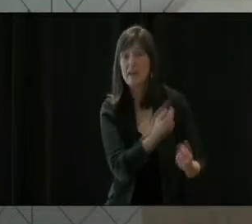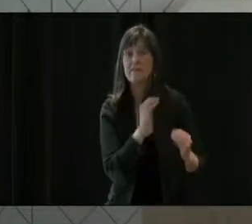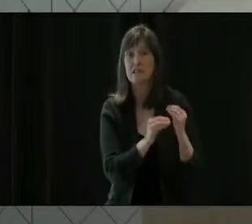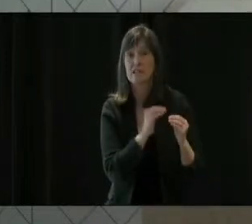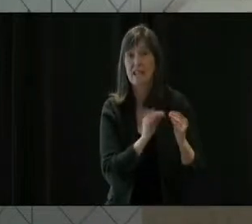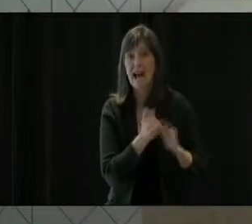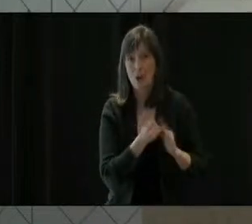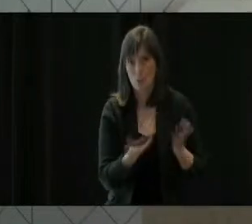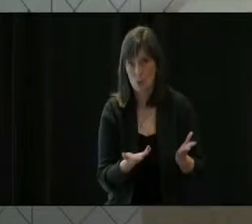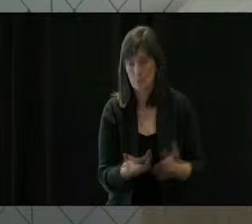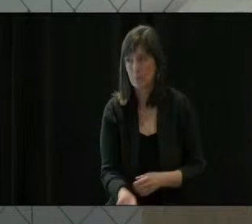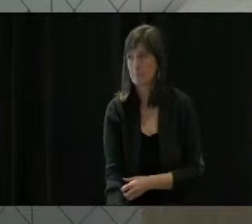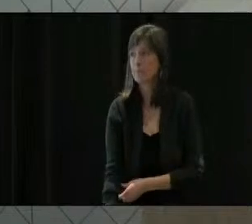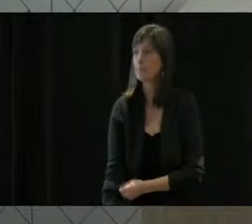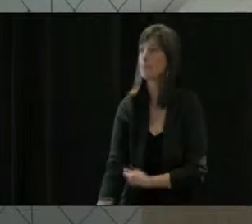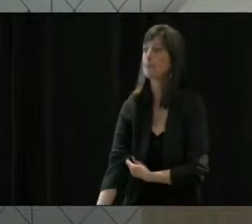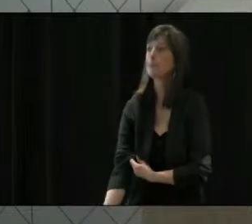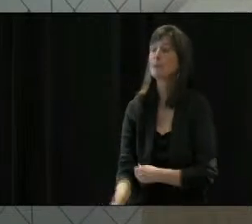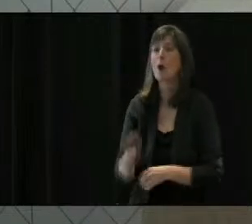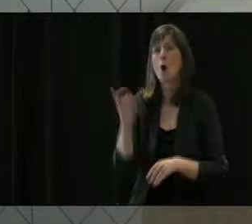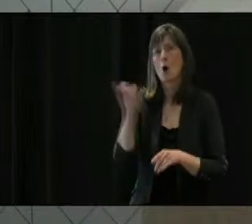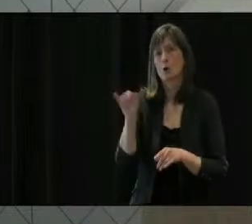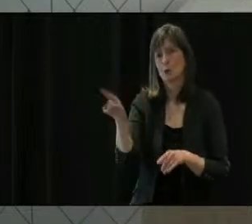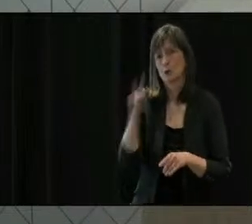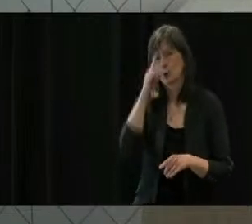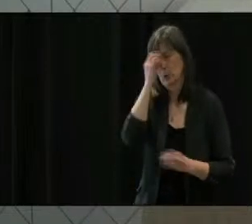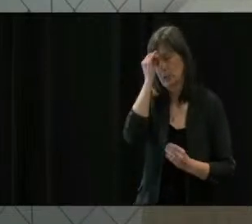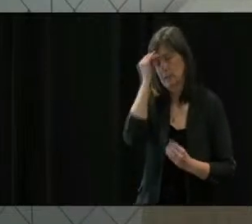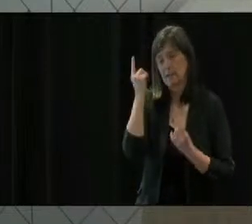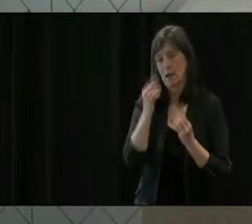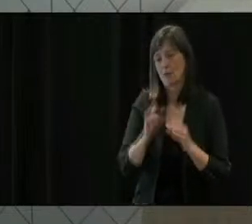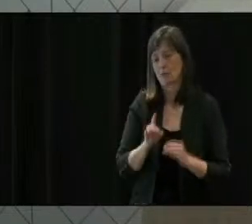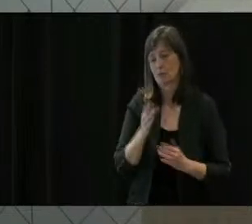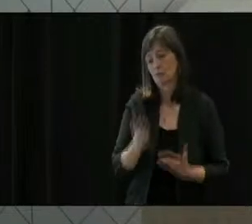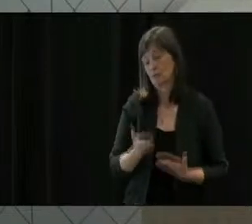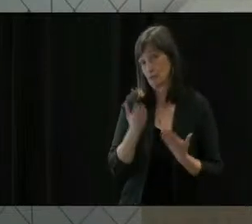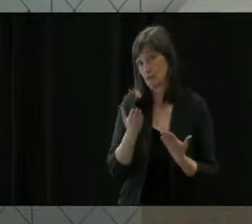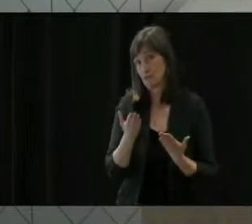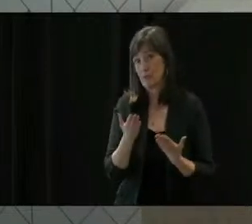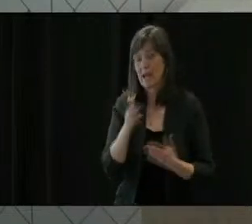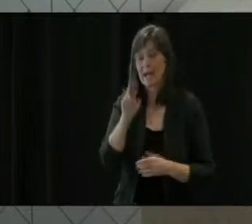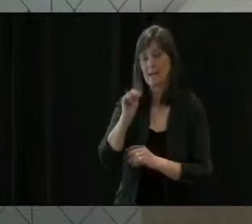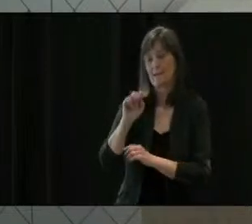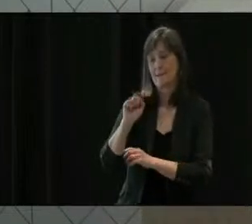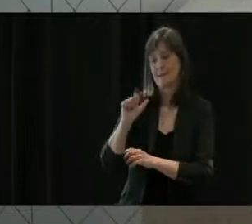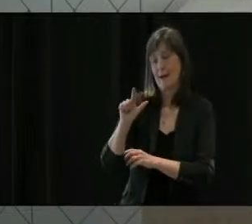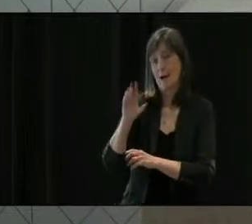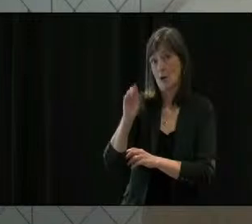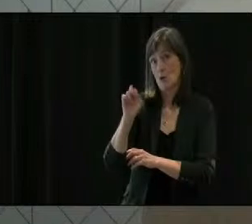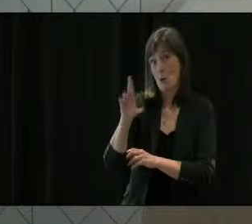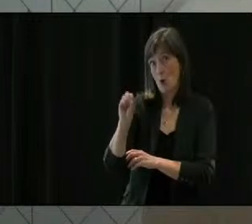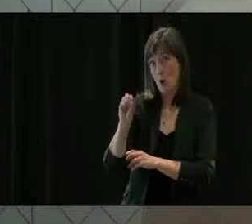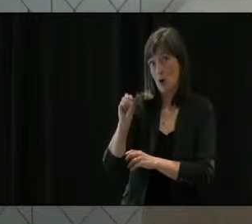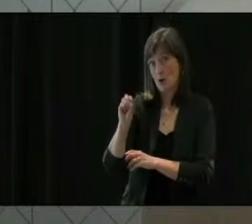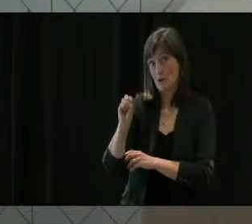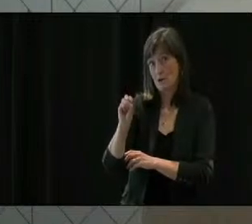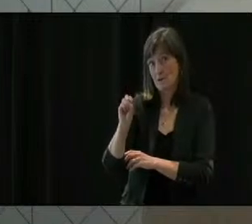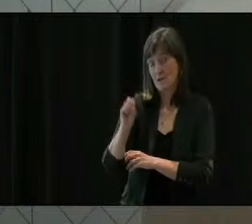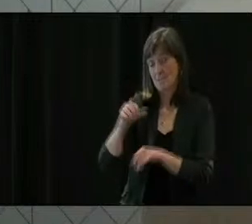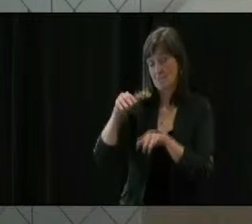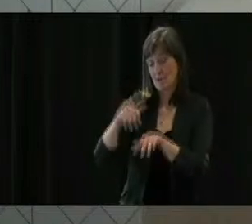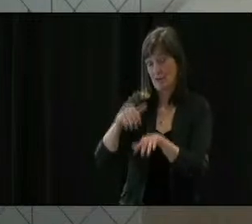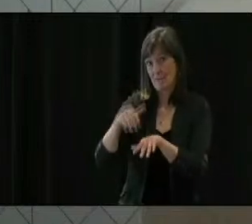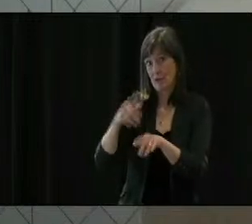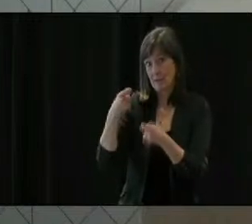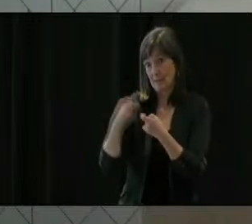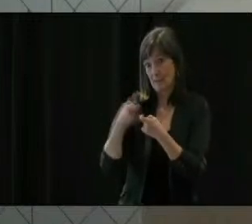You also recommend eliminating NALCOR, and I'm just wondering, how will that work in the context of the Muskrat Falls contracts, the federal loan guarantee? There's a